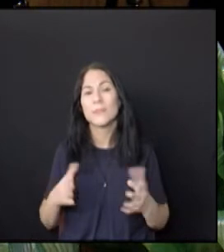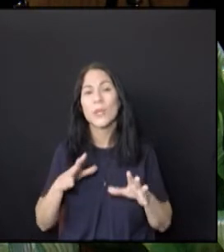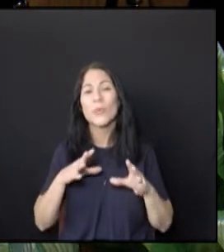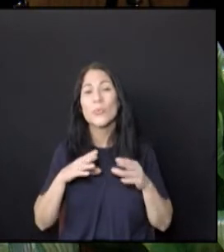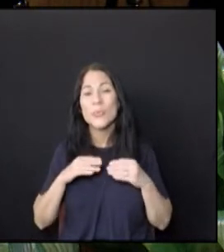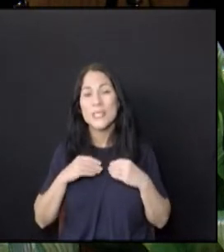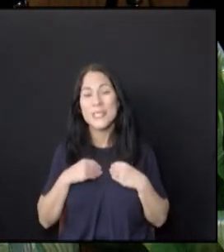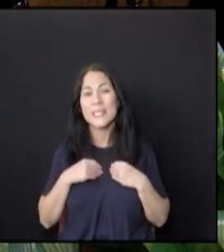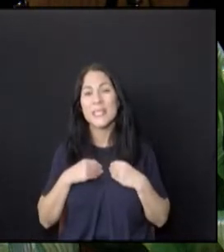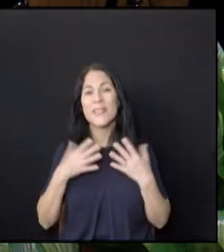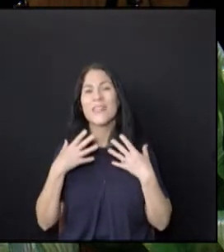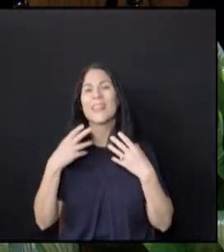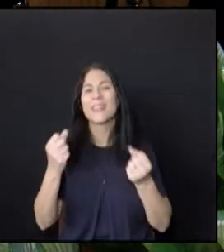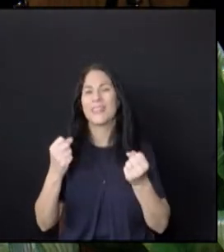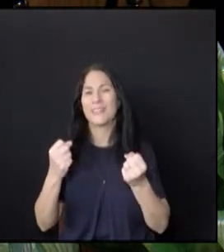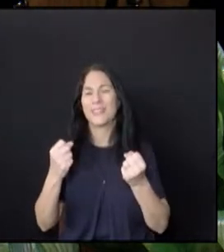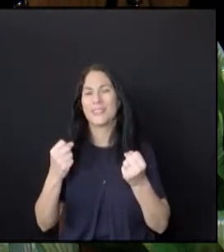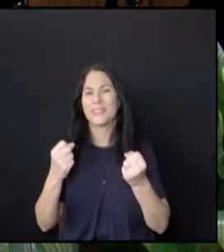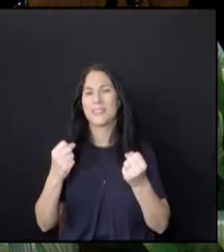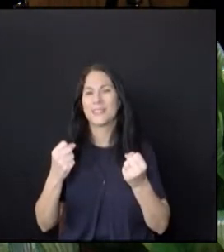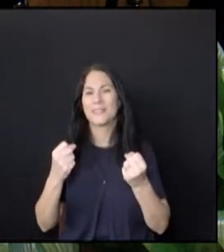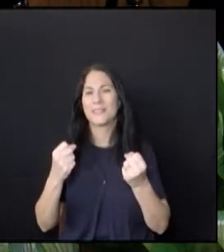receive healing